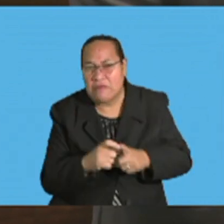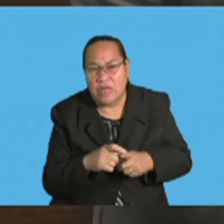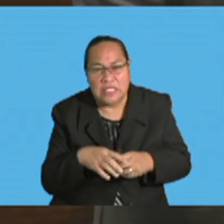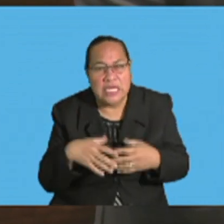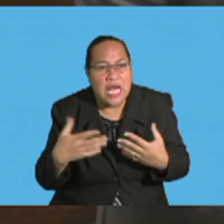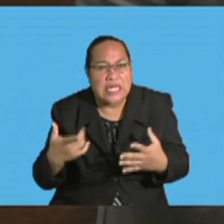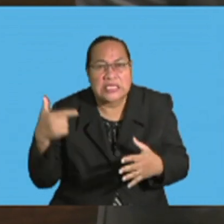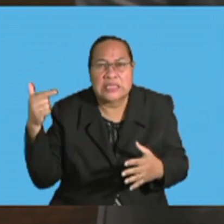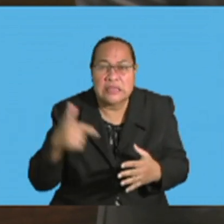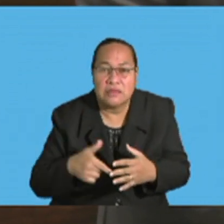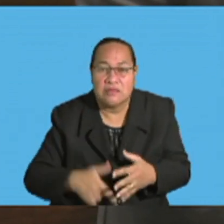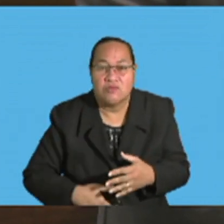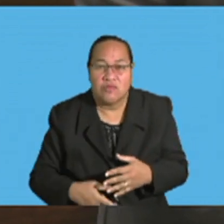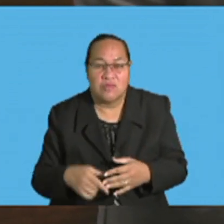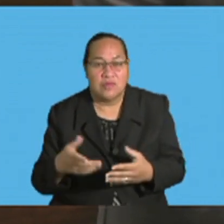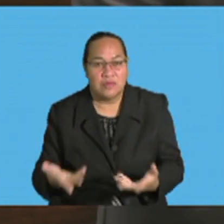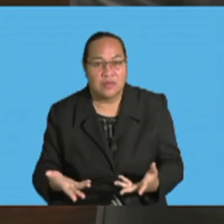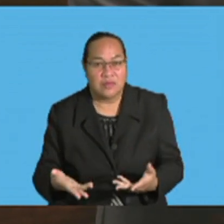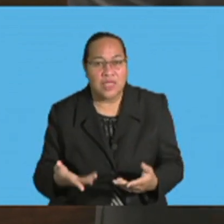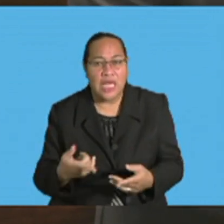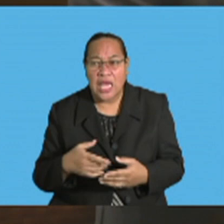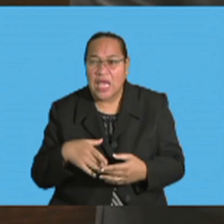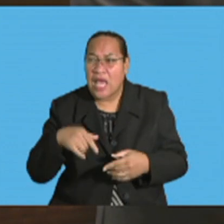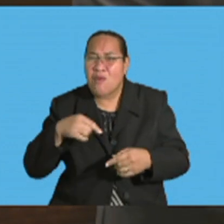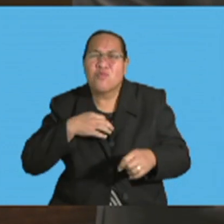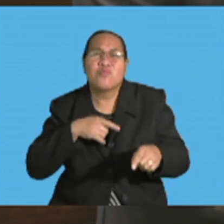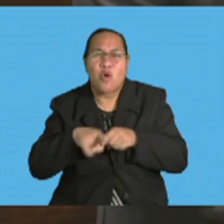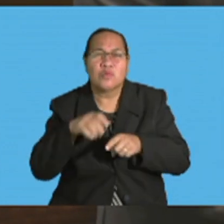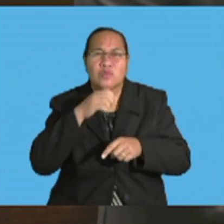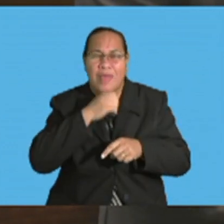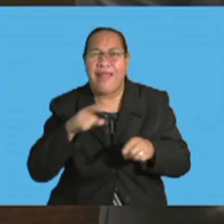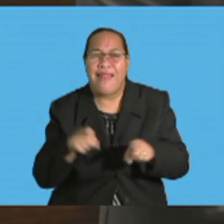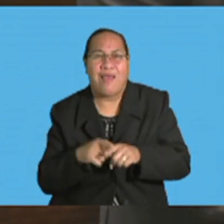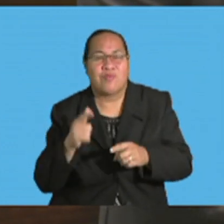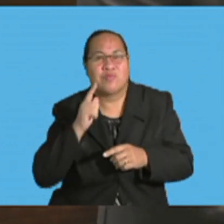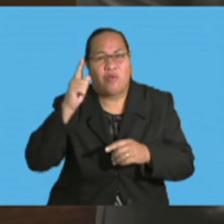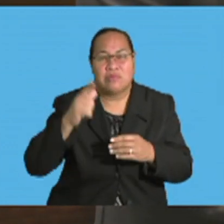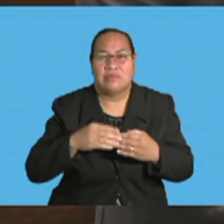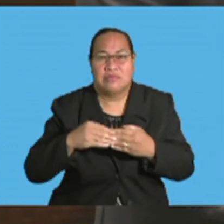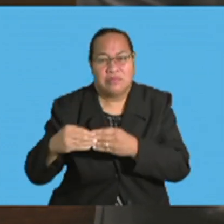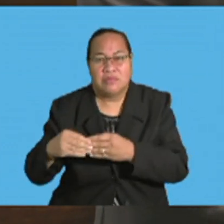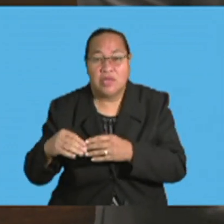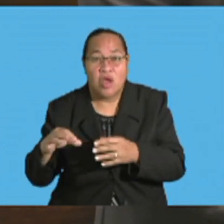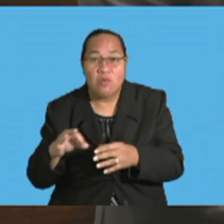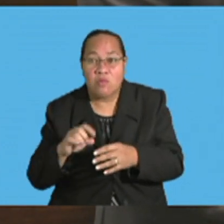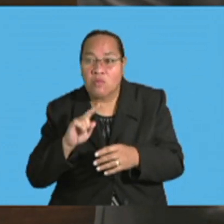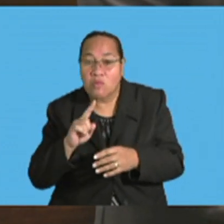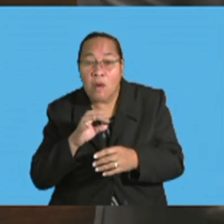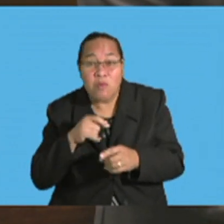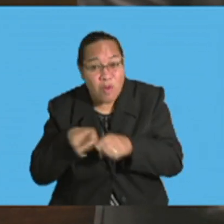Mr. Speaker, the patriarchal mindset of men who commit abuse doesn't always manifest in